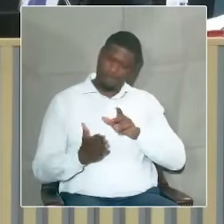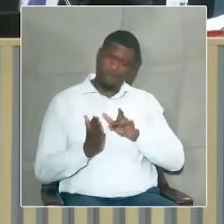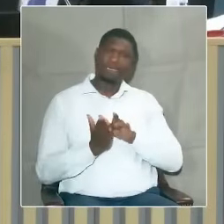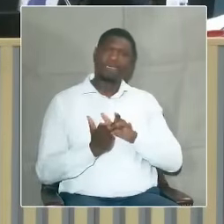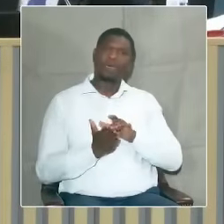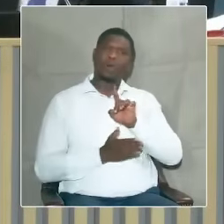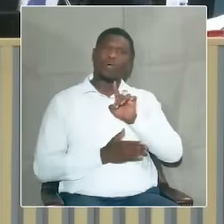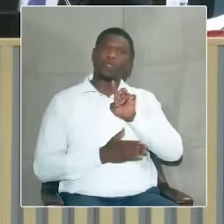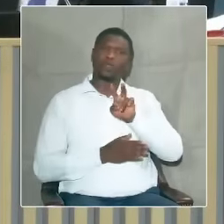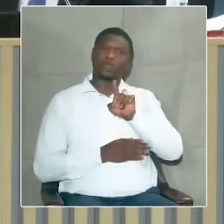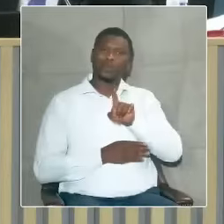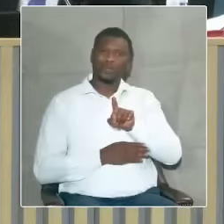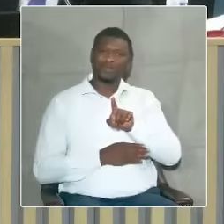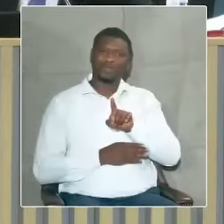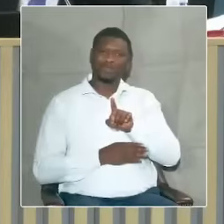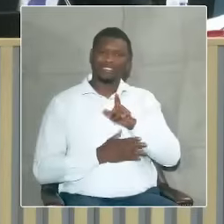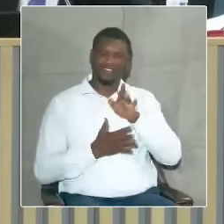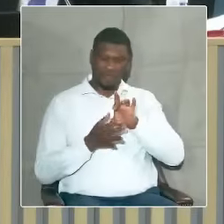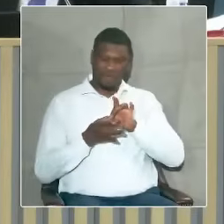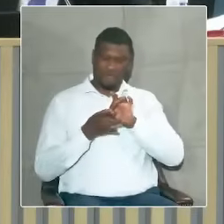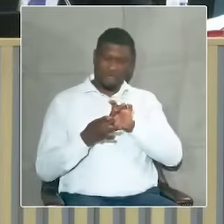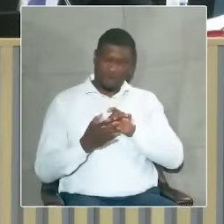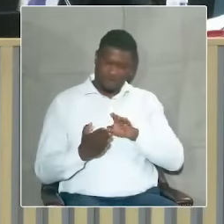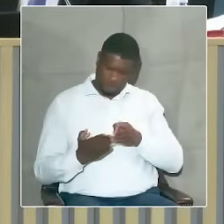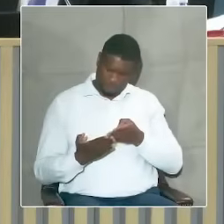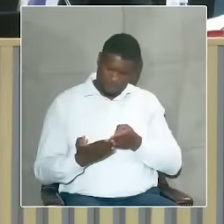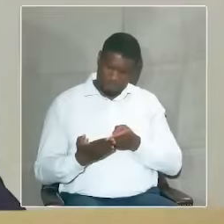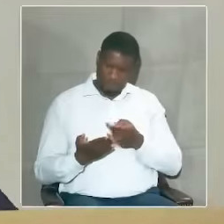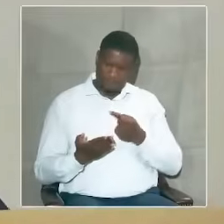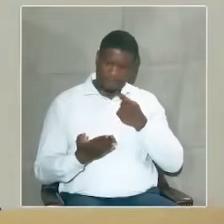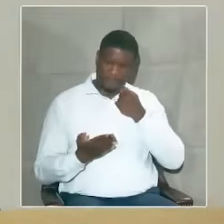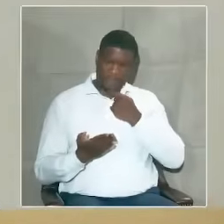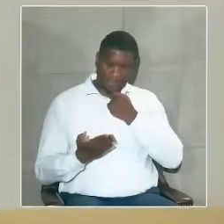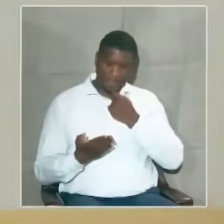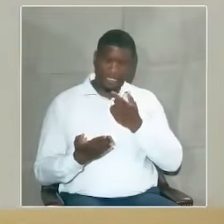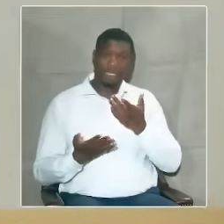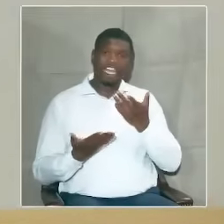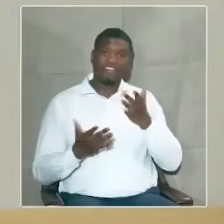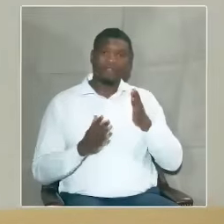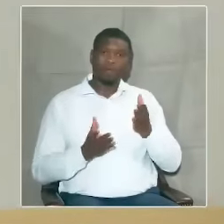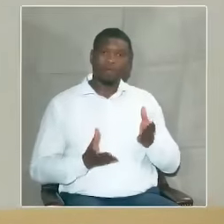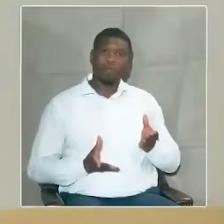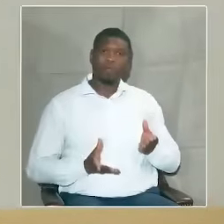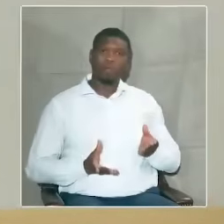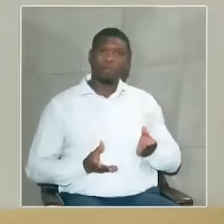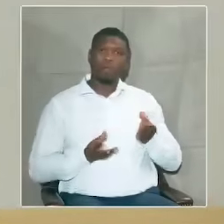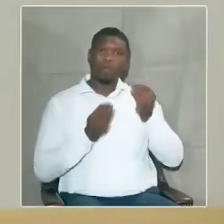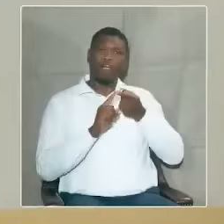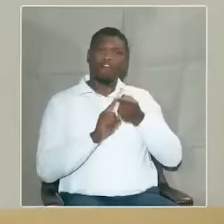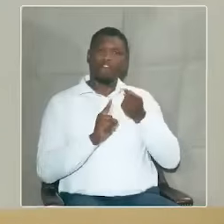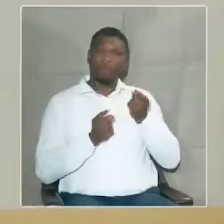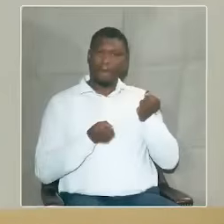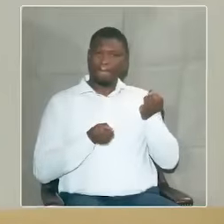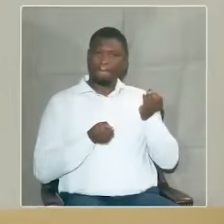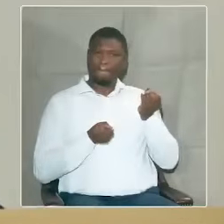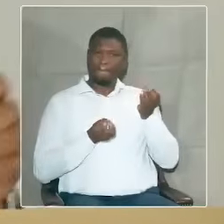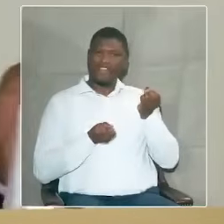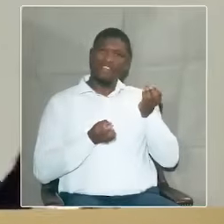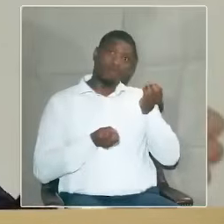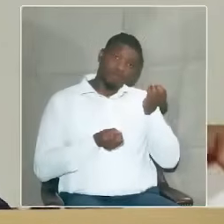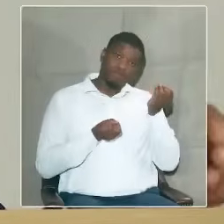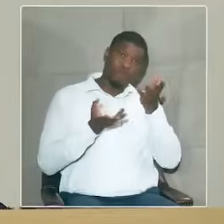121, the part that you referred to, is what was contained in the briefing to the